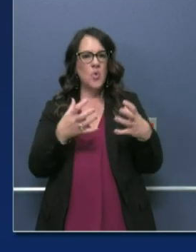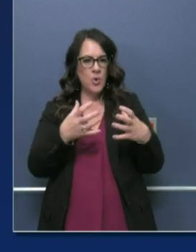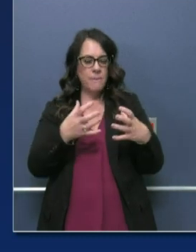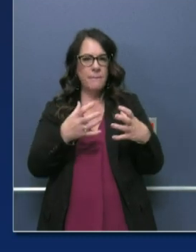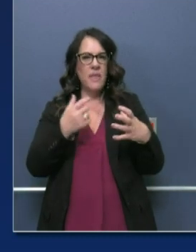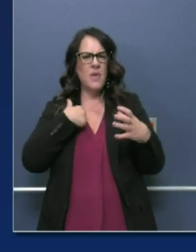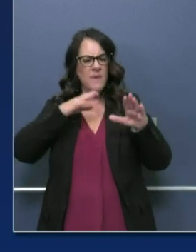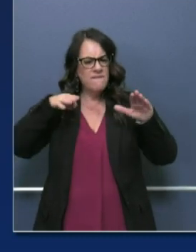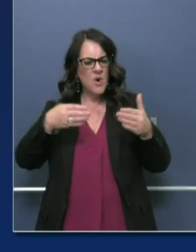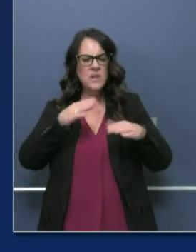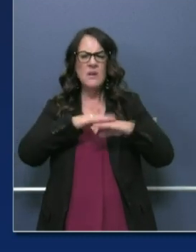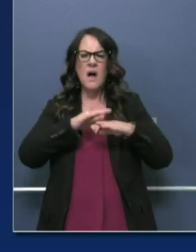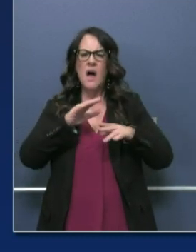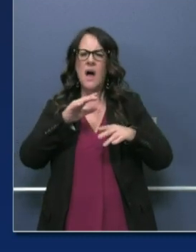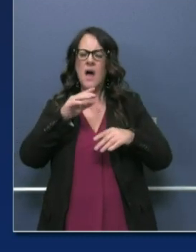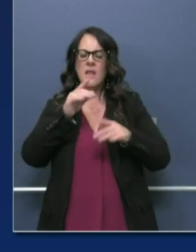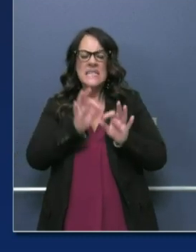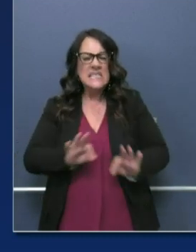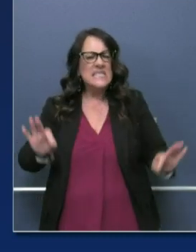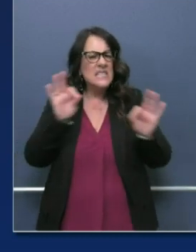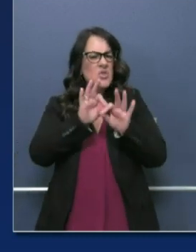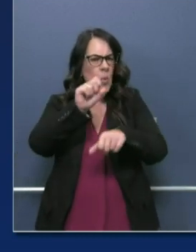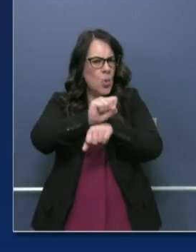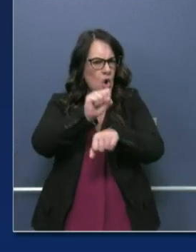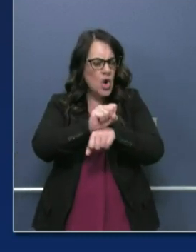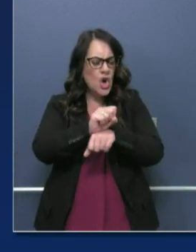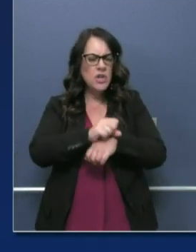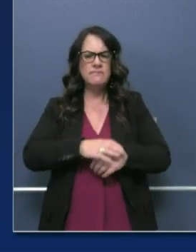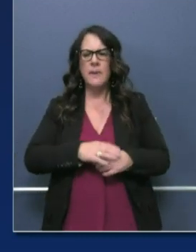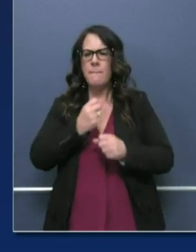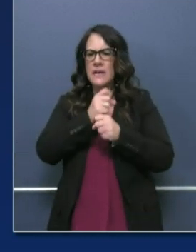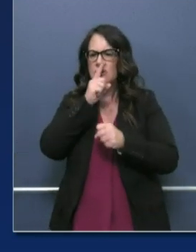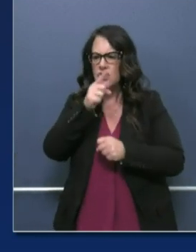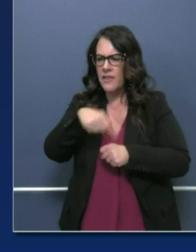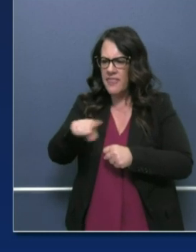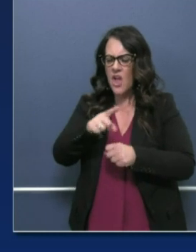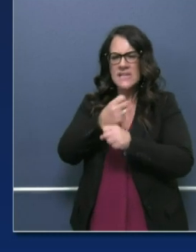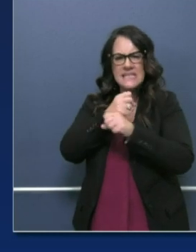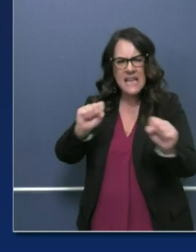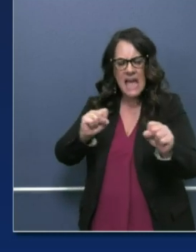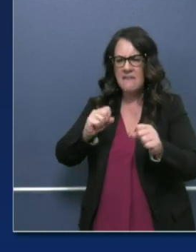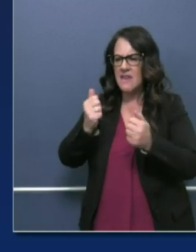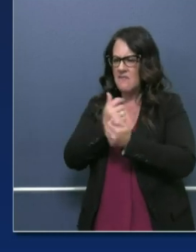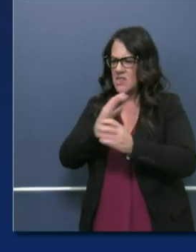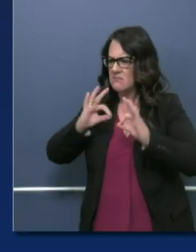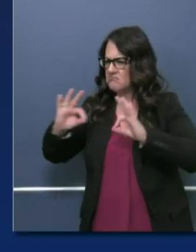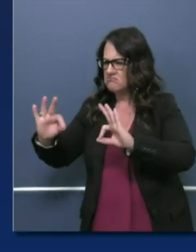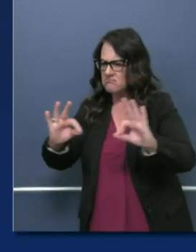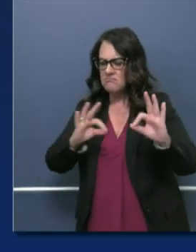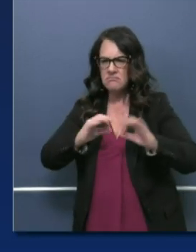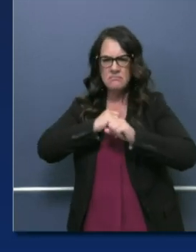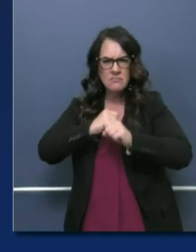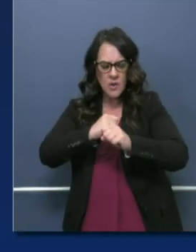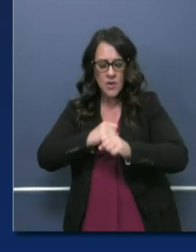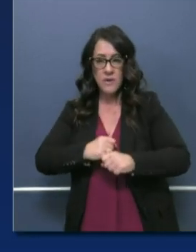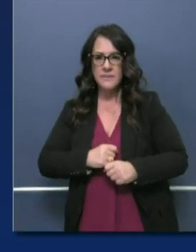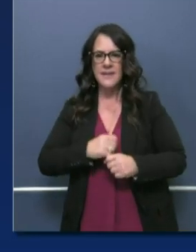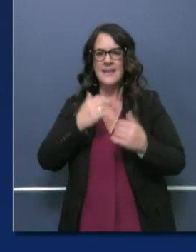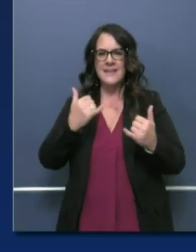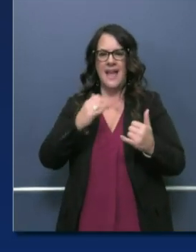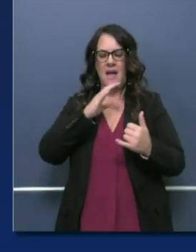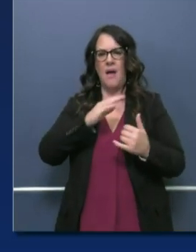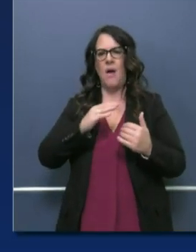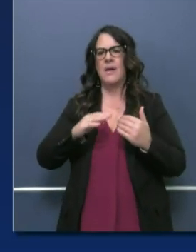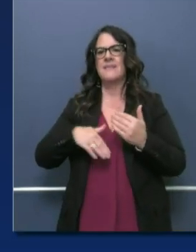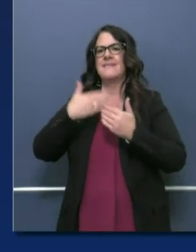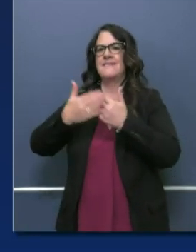been really focusing on making sure that that workforce is safe and secure. We will be anticipating moving into stage 2,